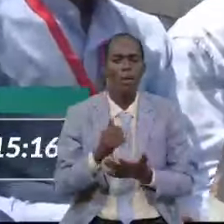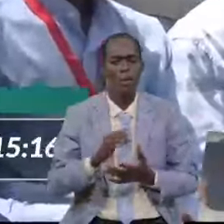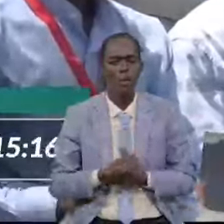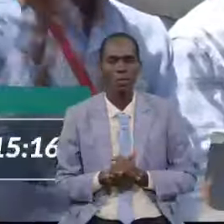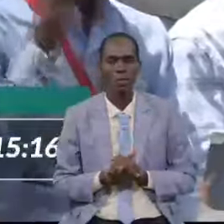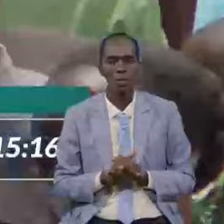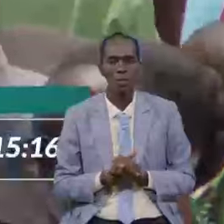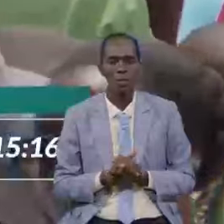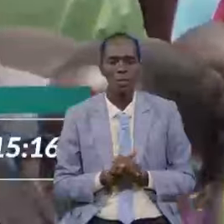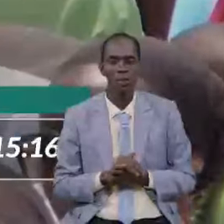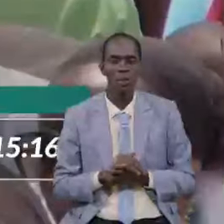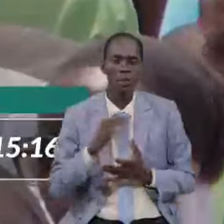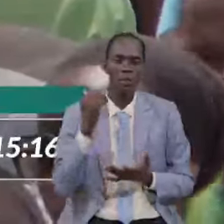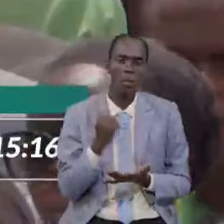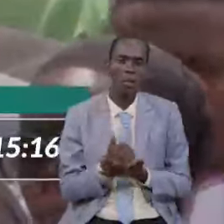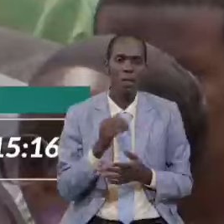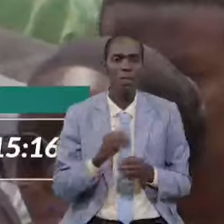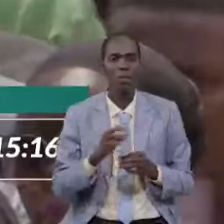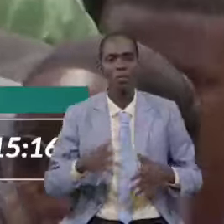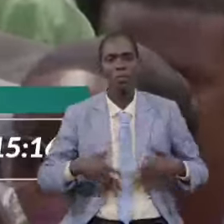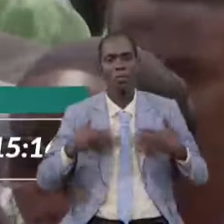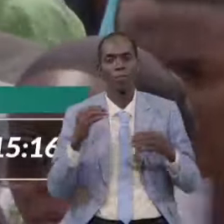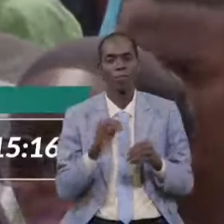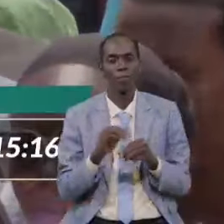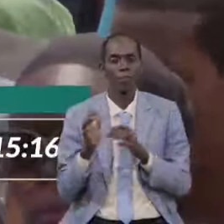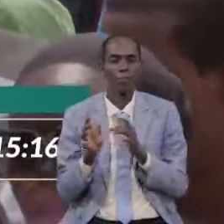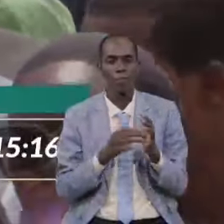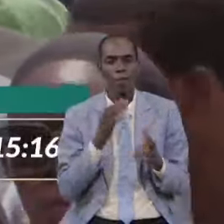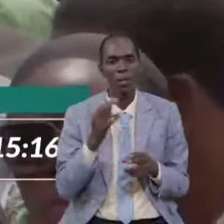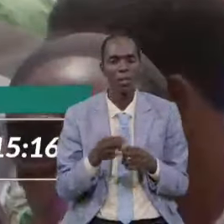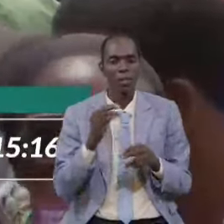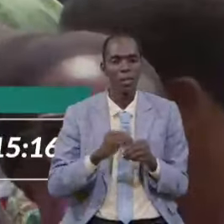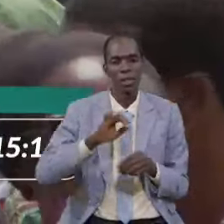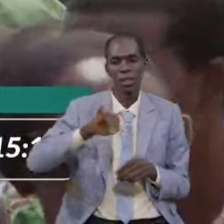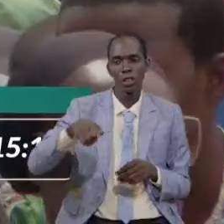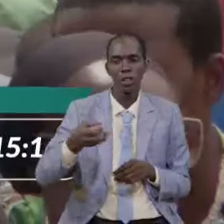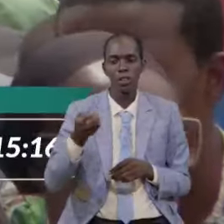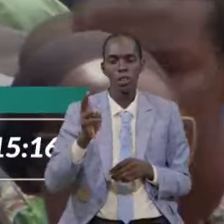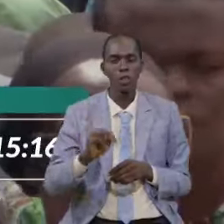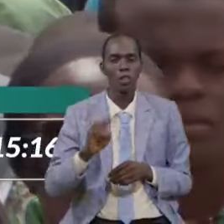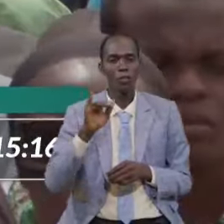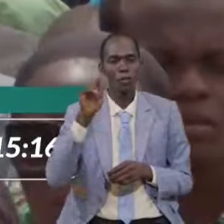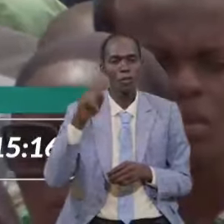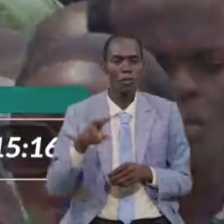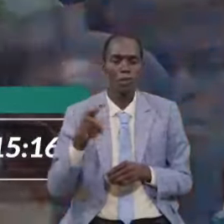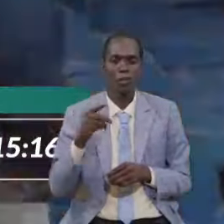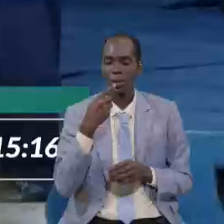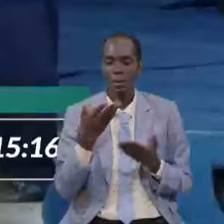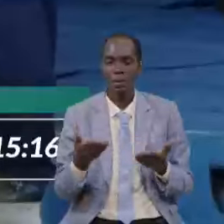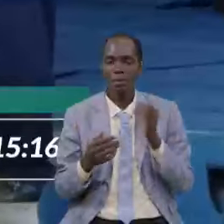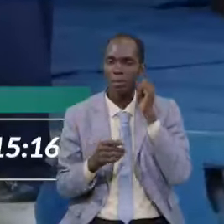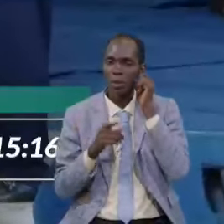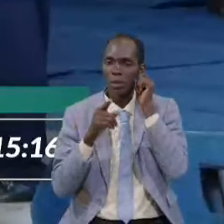life. Look at this in John chapter 15, verse 16. It says, ye have not chosen me,